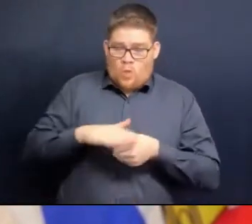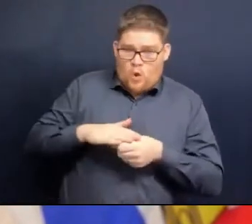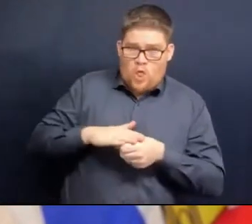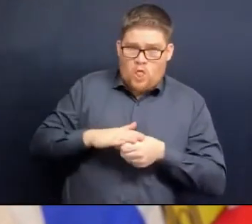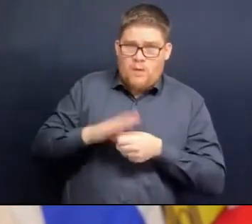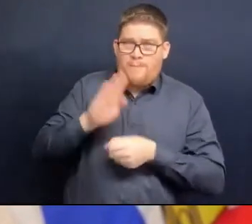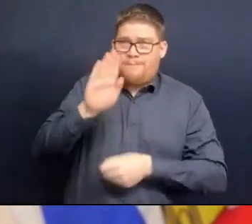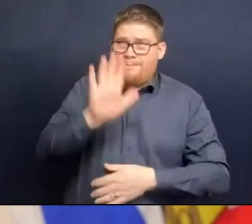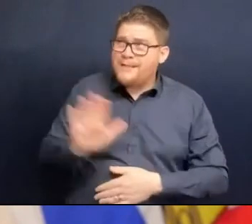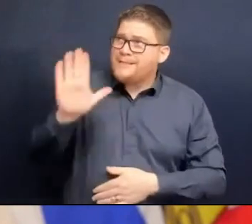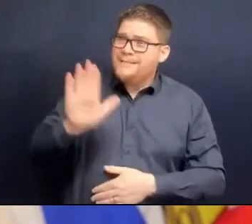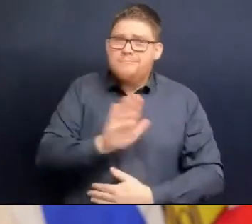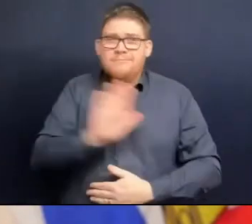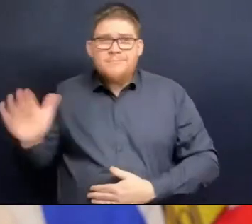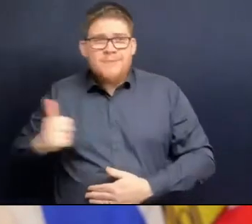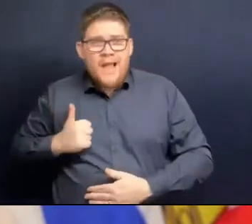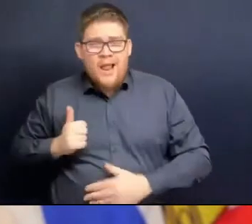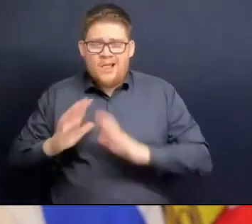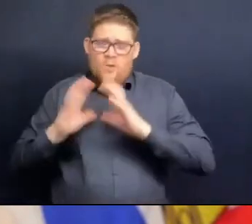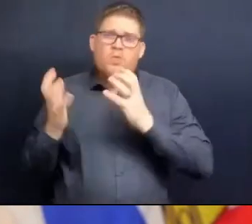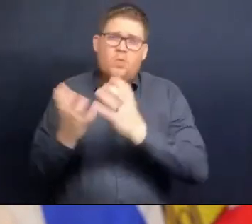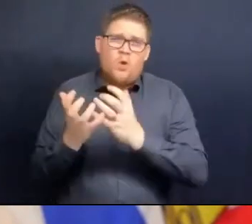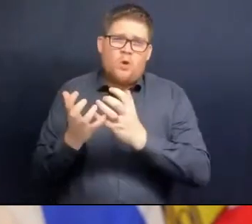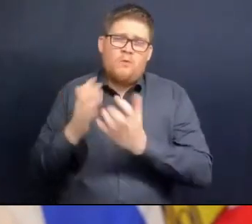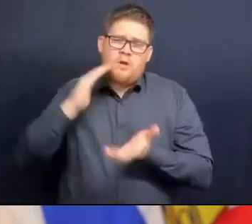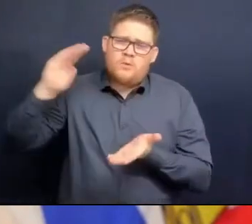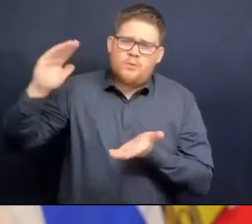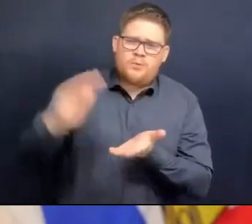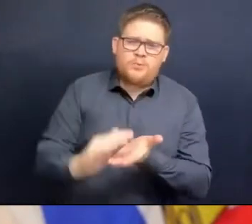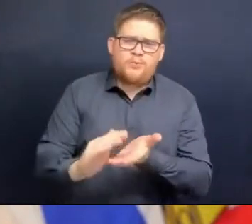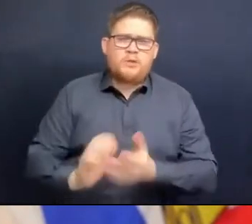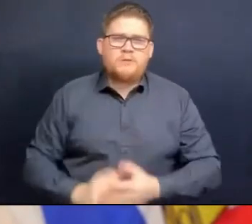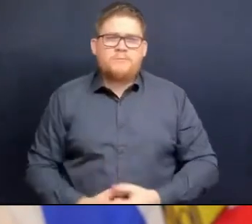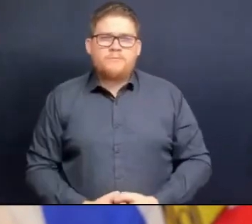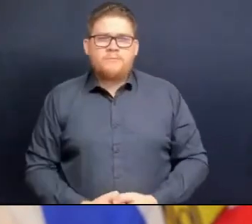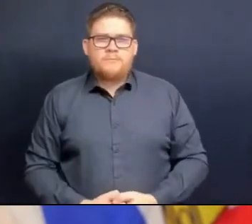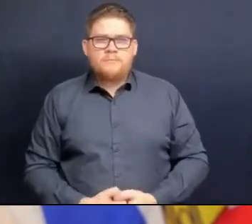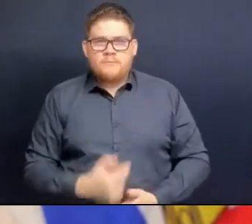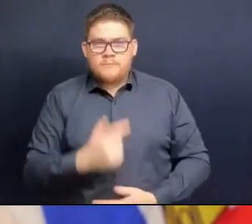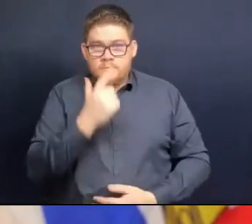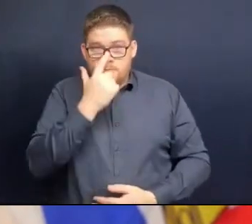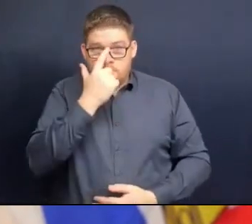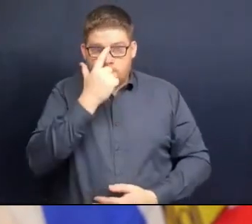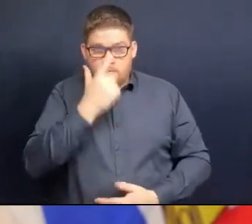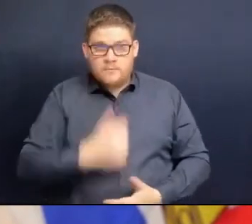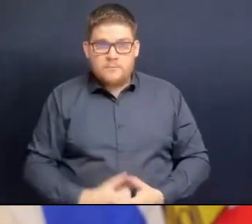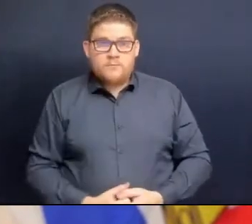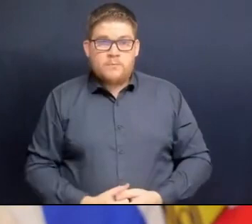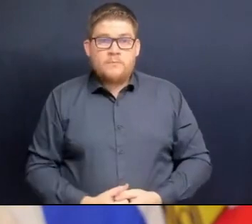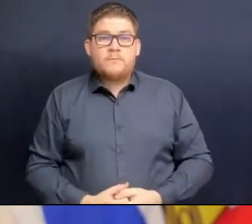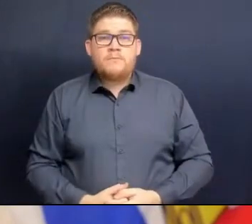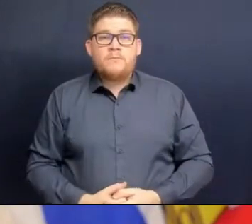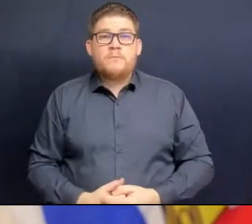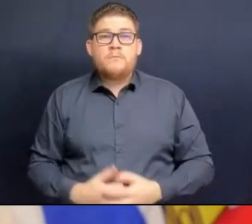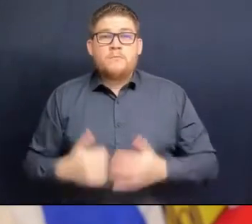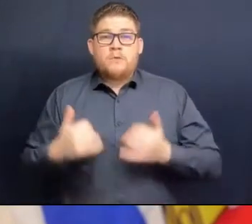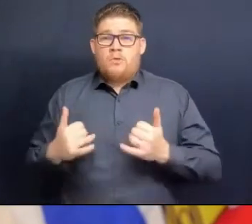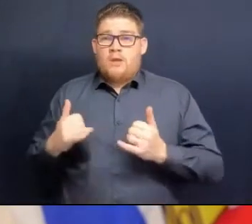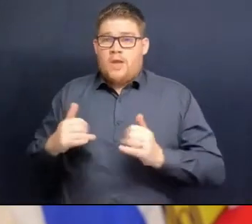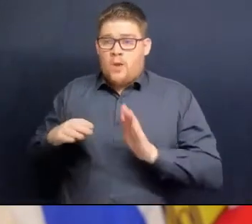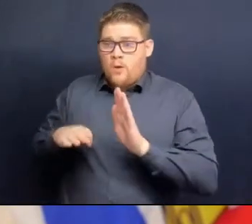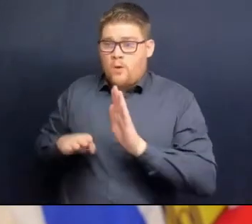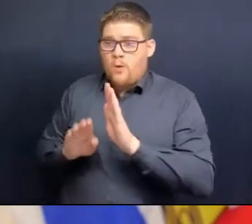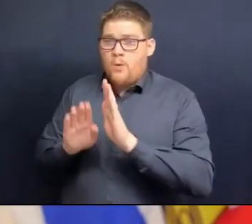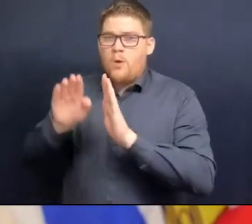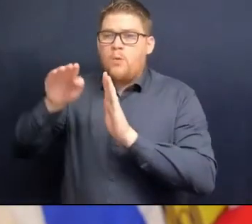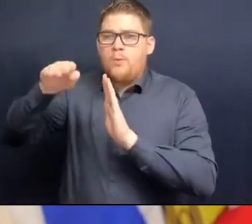of protection from vaccination that we are going to, I believe, have a period of time that we can regroup and that